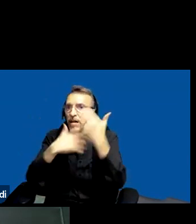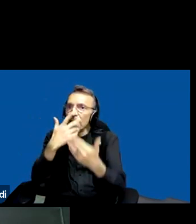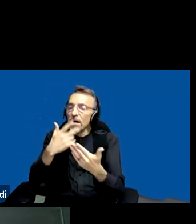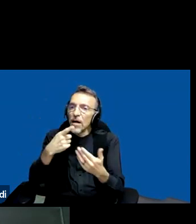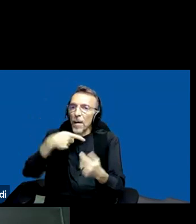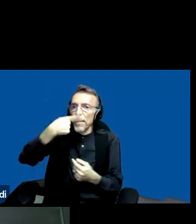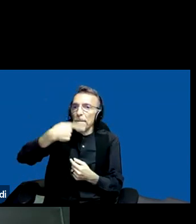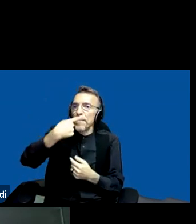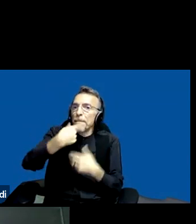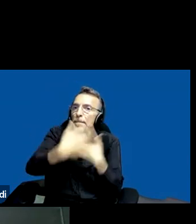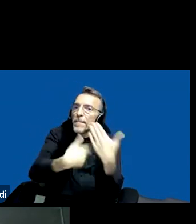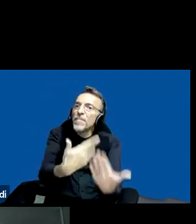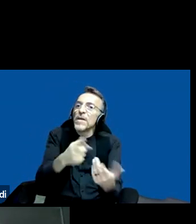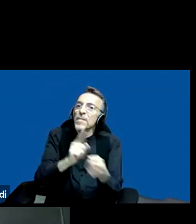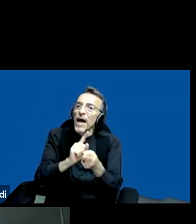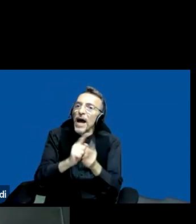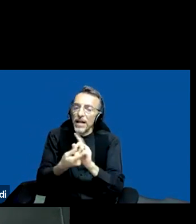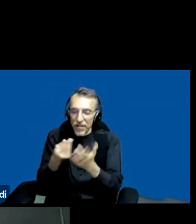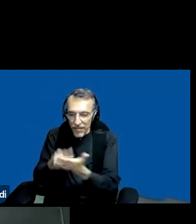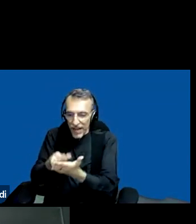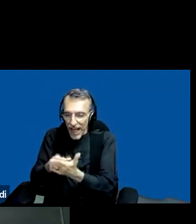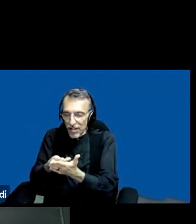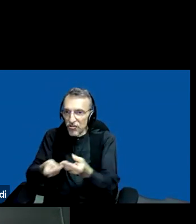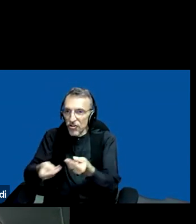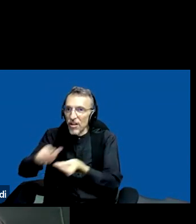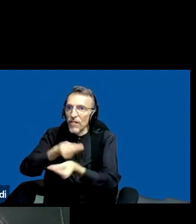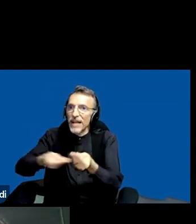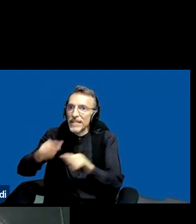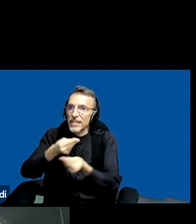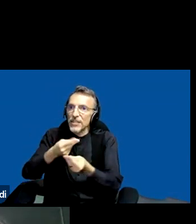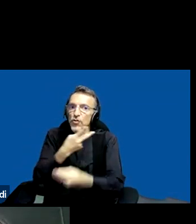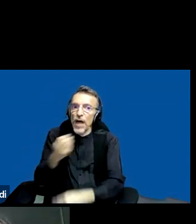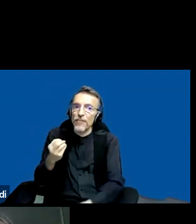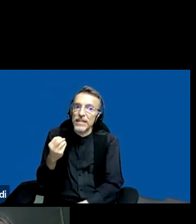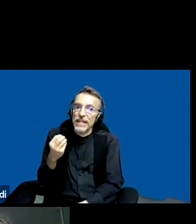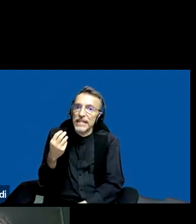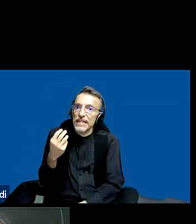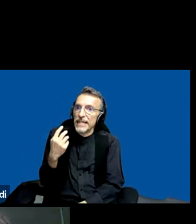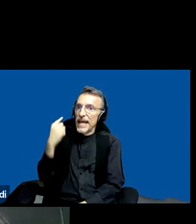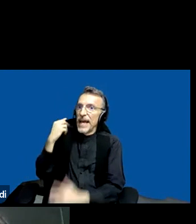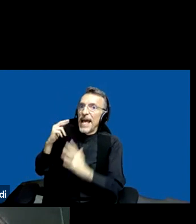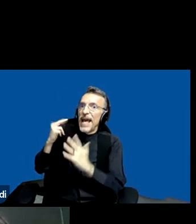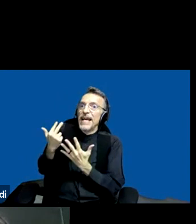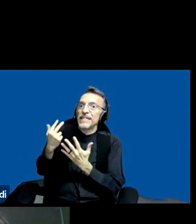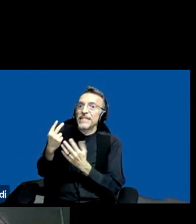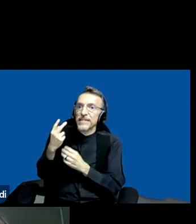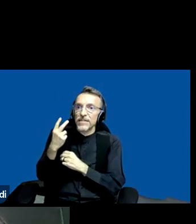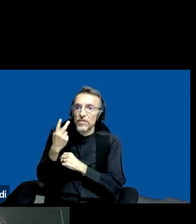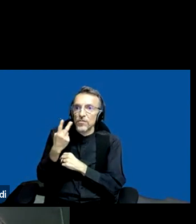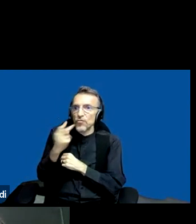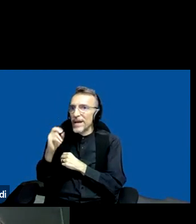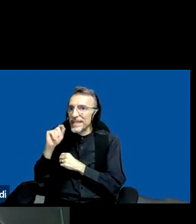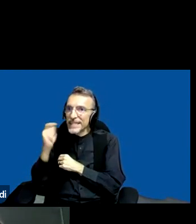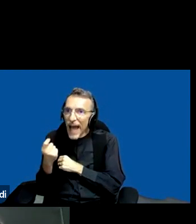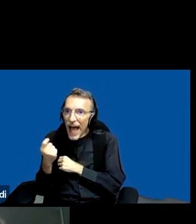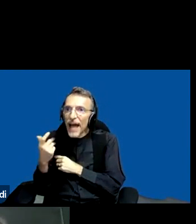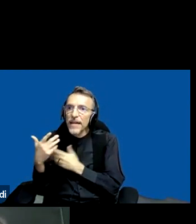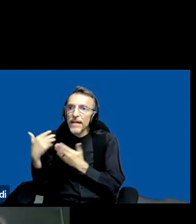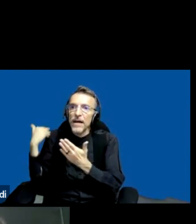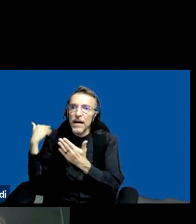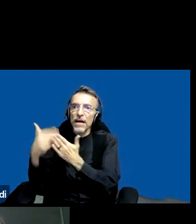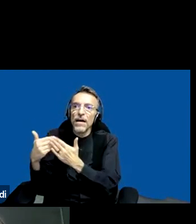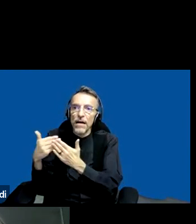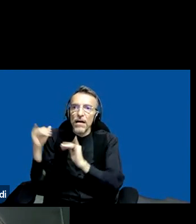out now around the financial crisis in 2008-2010, when that book was written, which suggests that actually